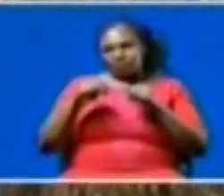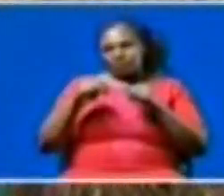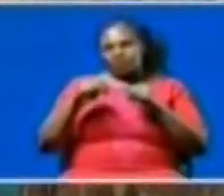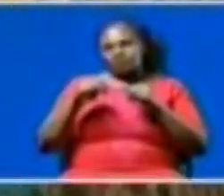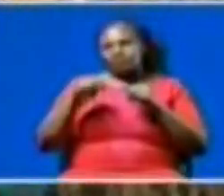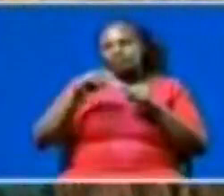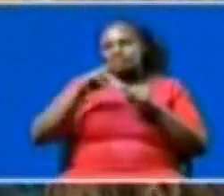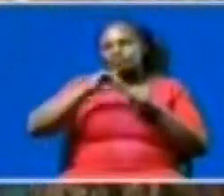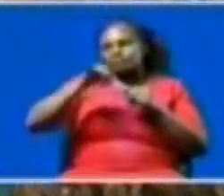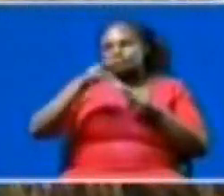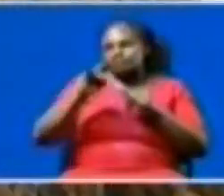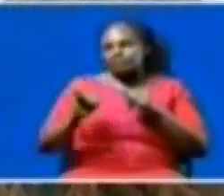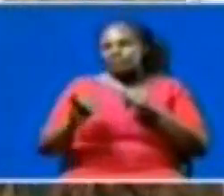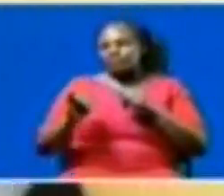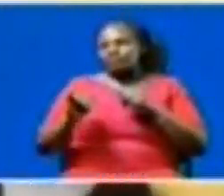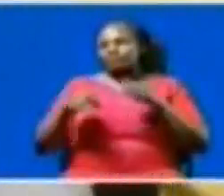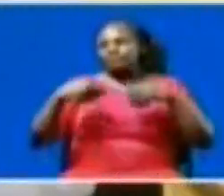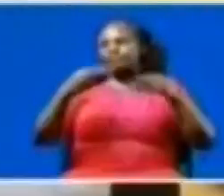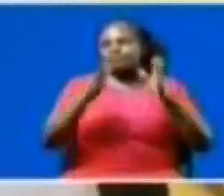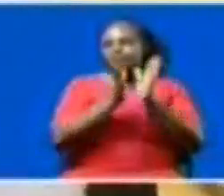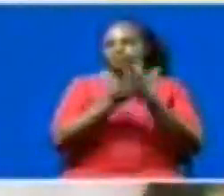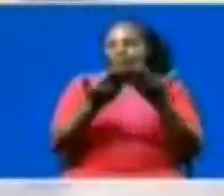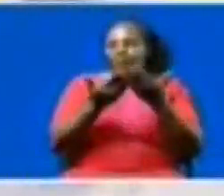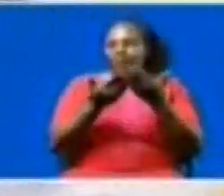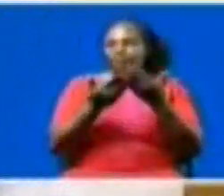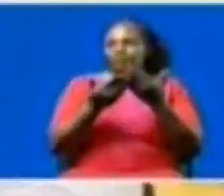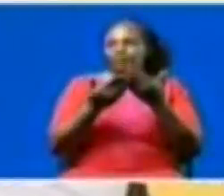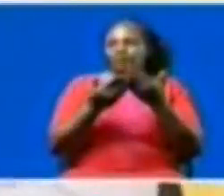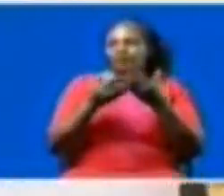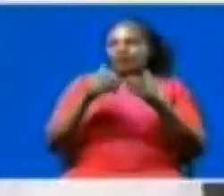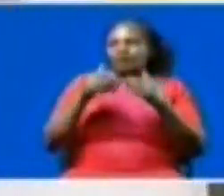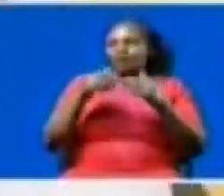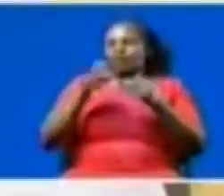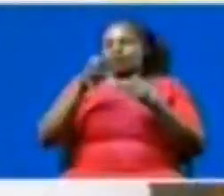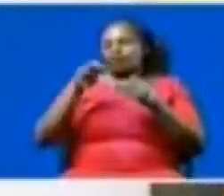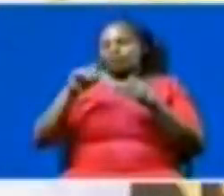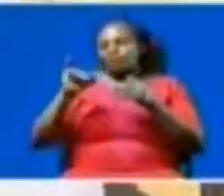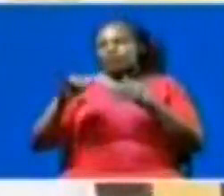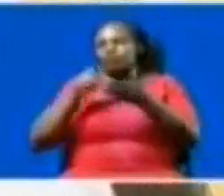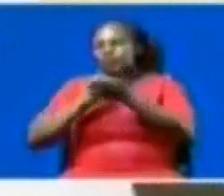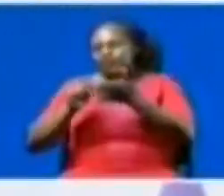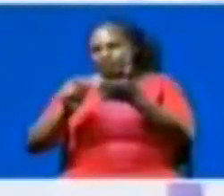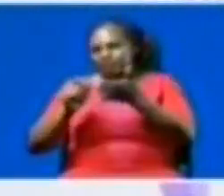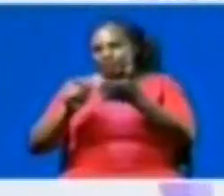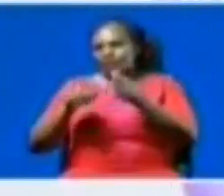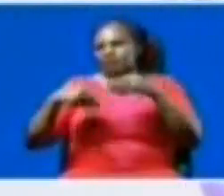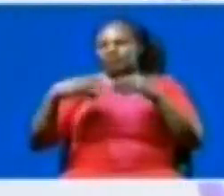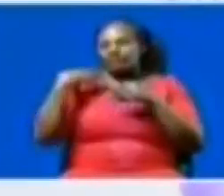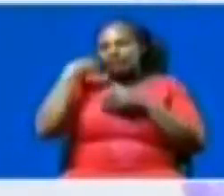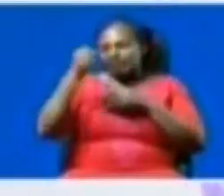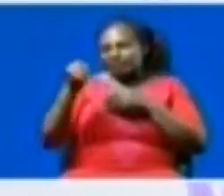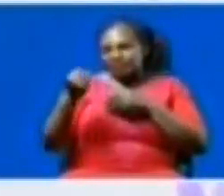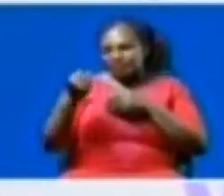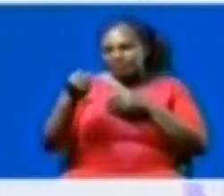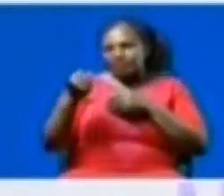Meanwhile, Jerry Mudhaka still distributes the books authored by Emily Mukomunene, retailing at 500